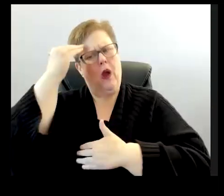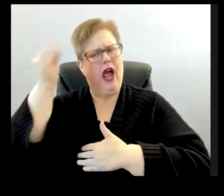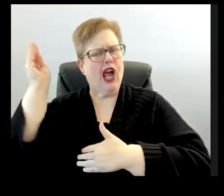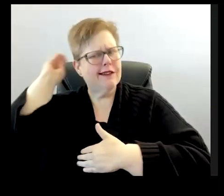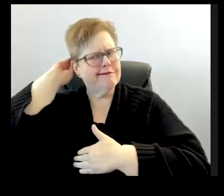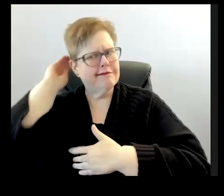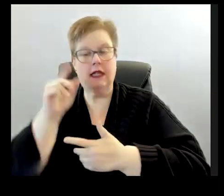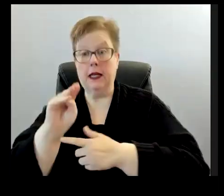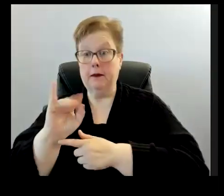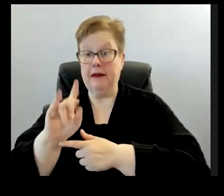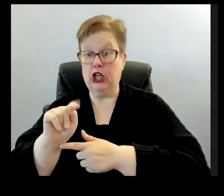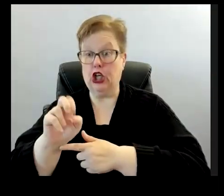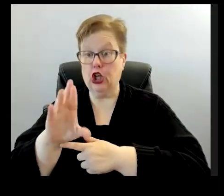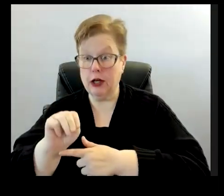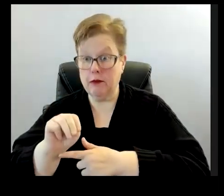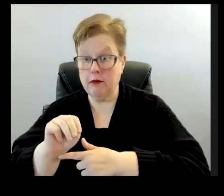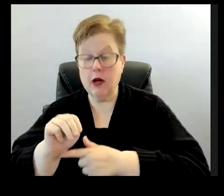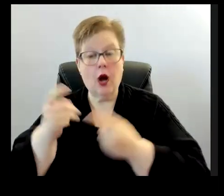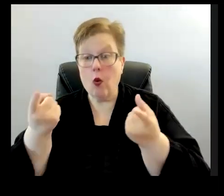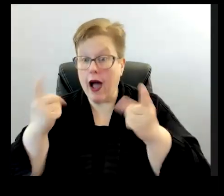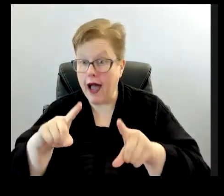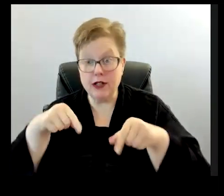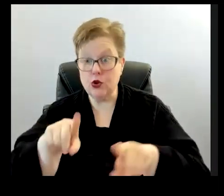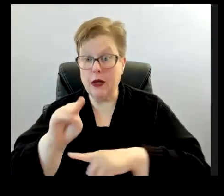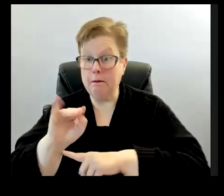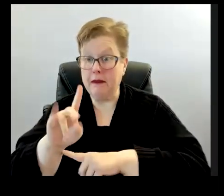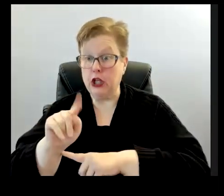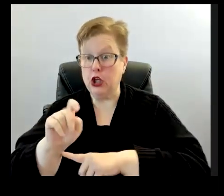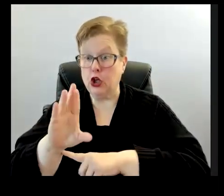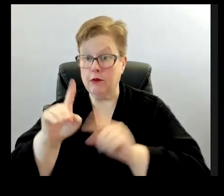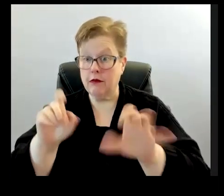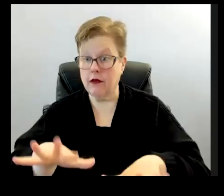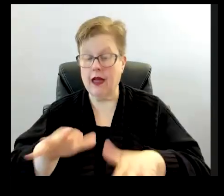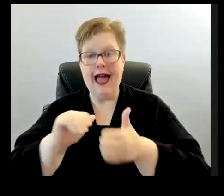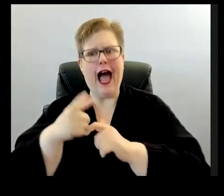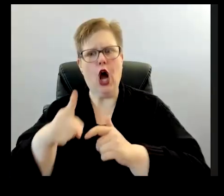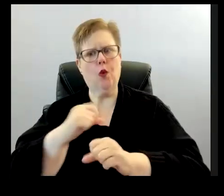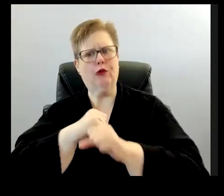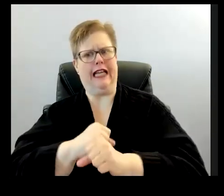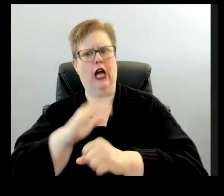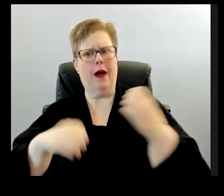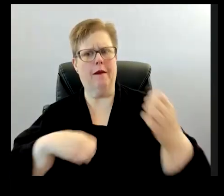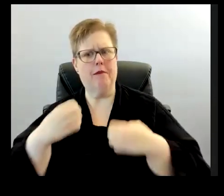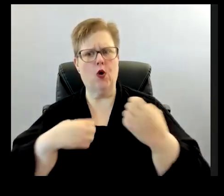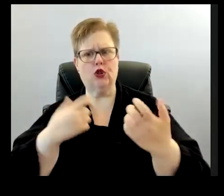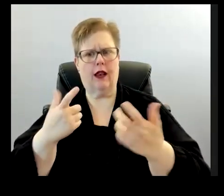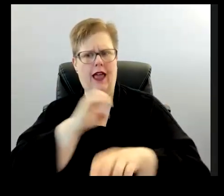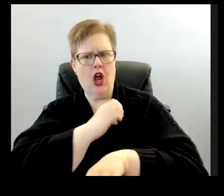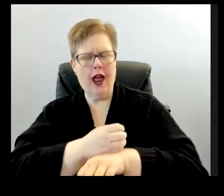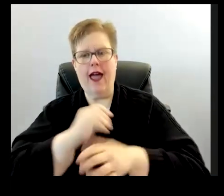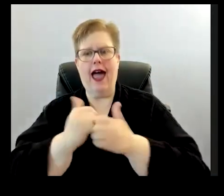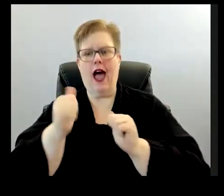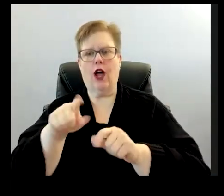of midterms, right? What's going to happen during midterms? How can you try to protect some of your emotional energy? How can you lean on